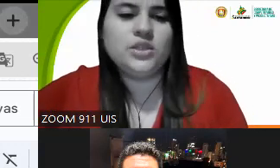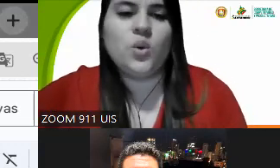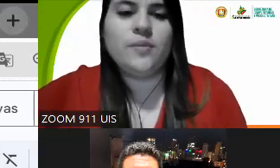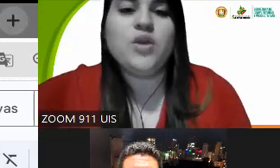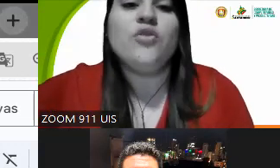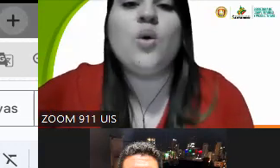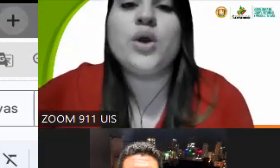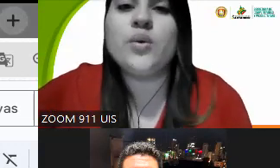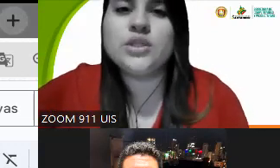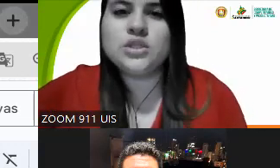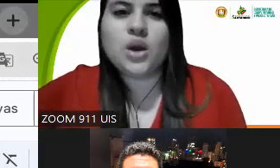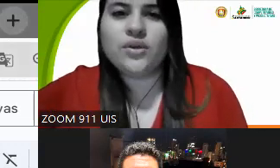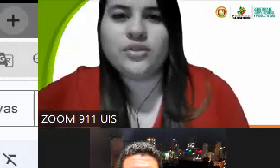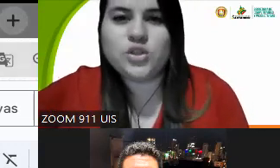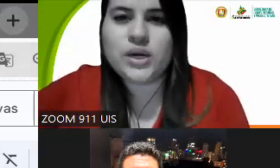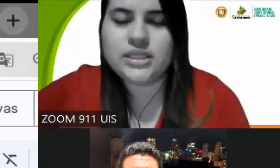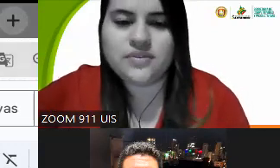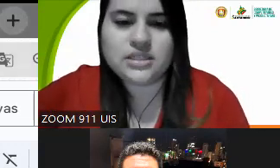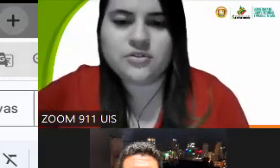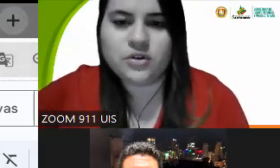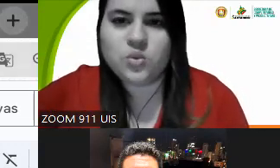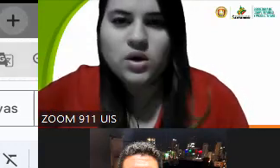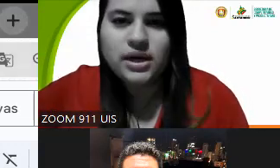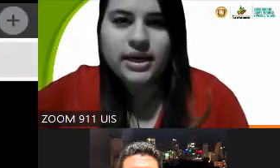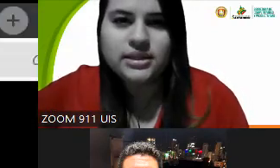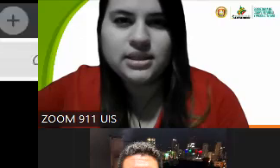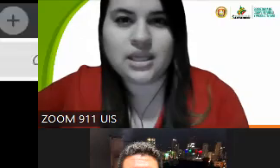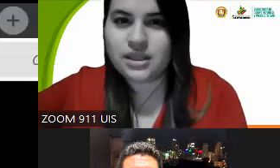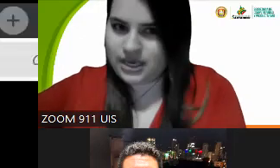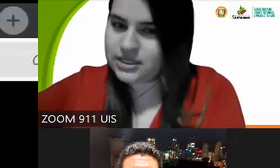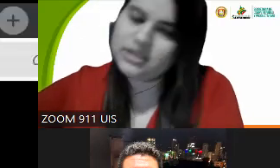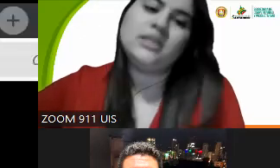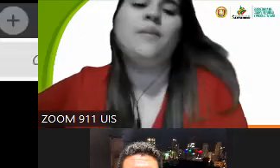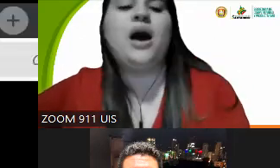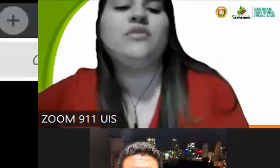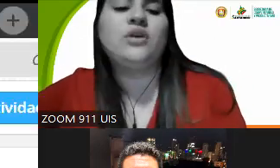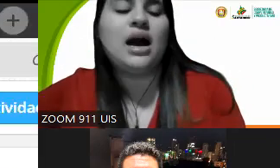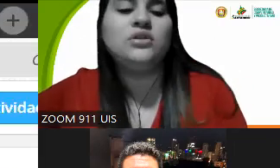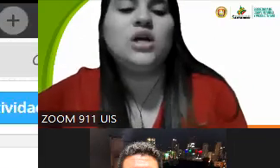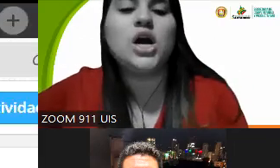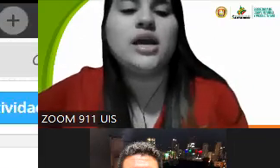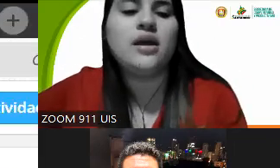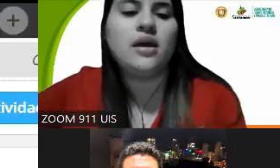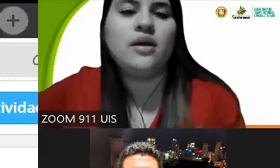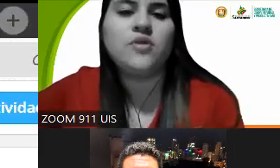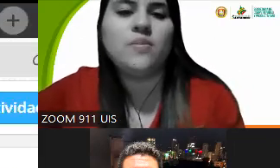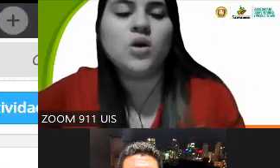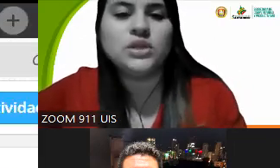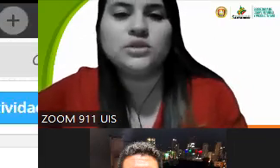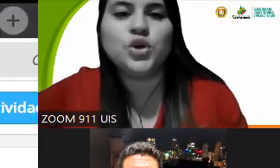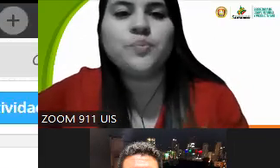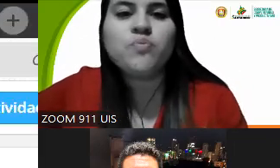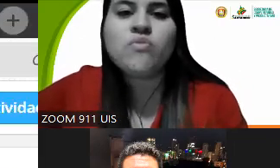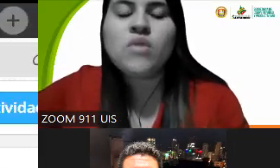activities and so on. So we're going to start with 2 activities. The first one is this, about vocabulary from